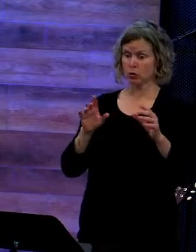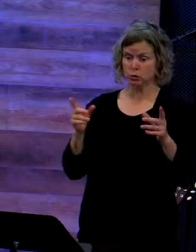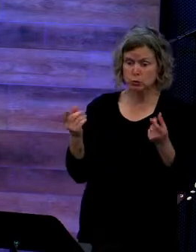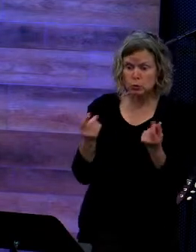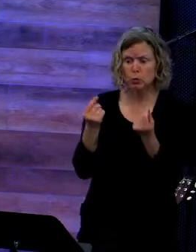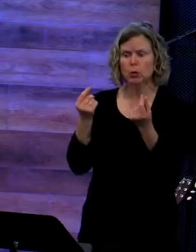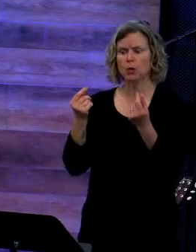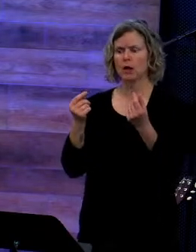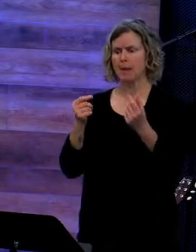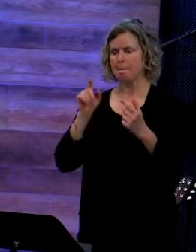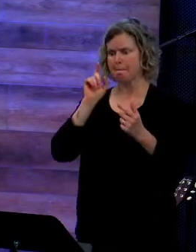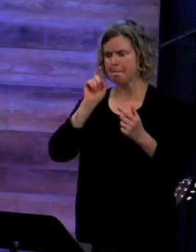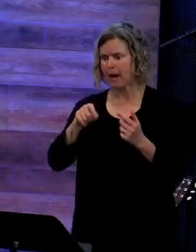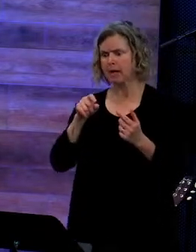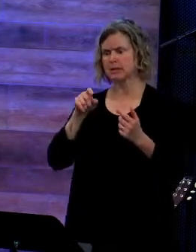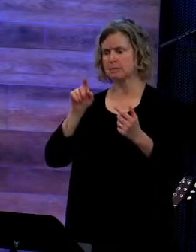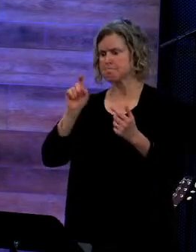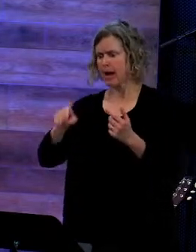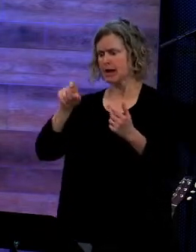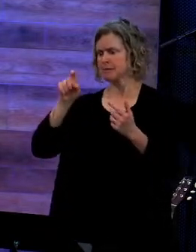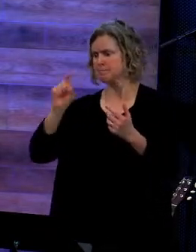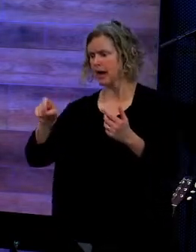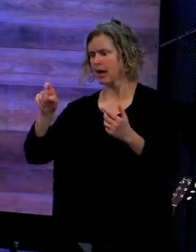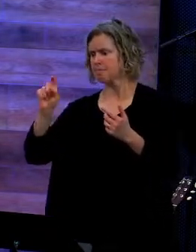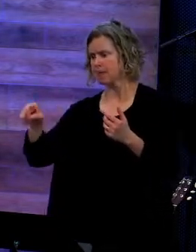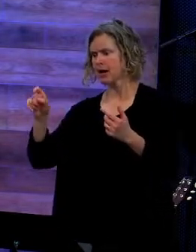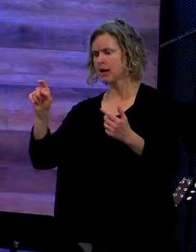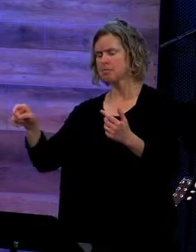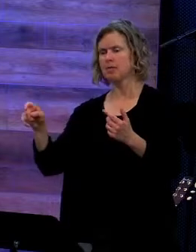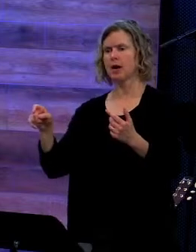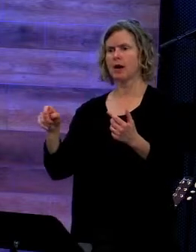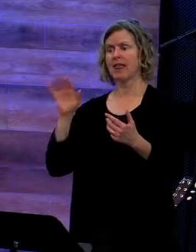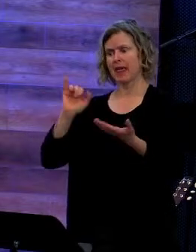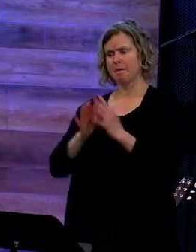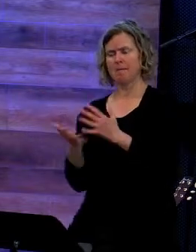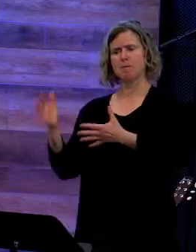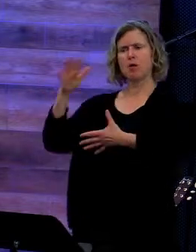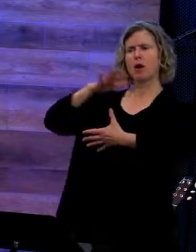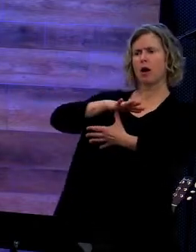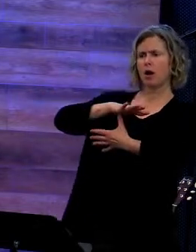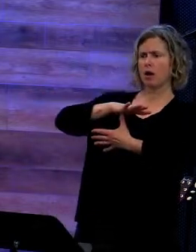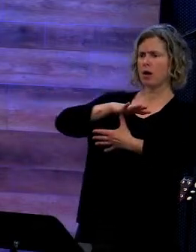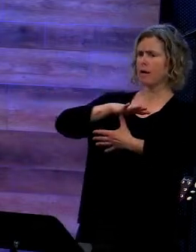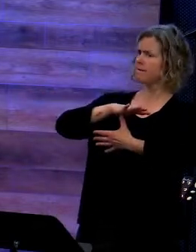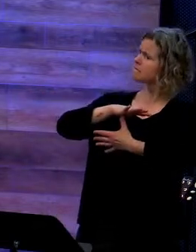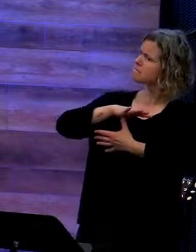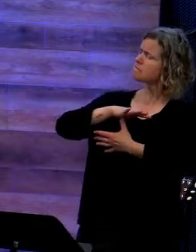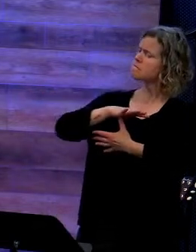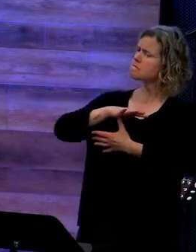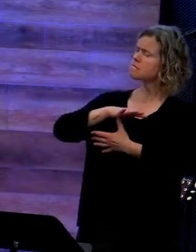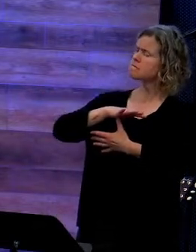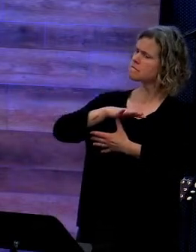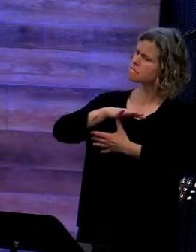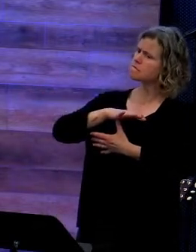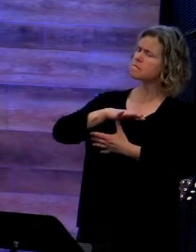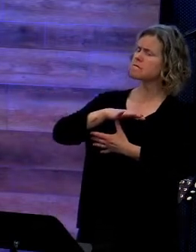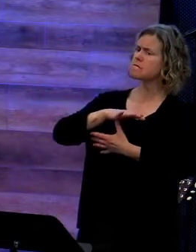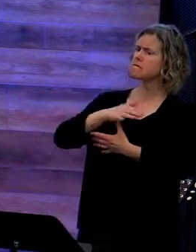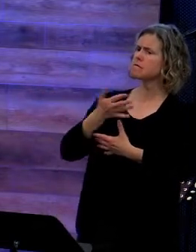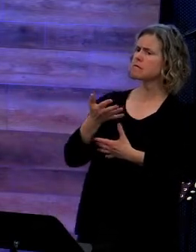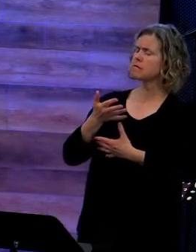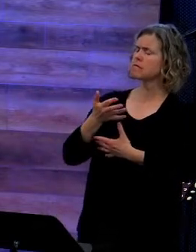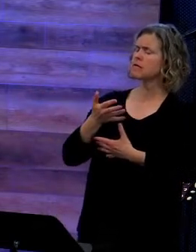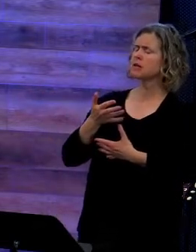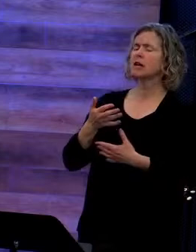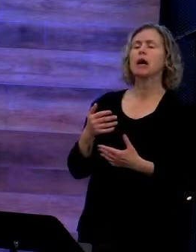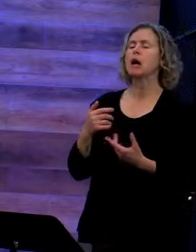needing rhythms of work and rhythms of rest? Now, these questions are not meant to shame or judge you. They're meant to get you to think about